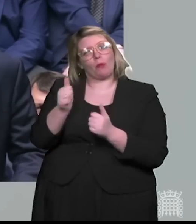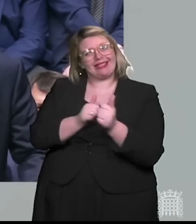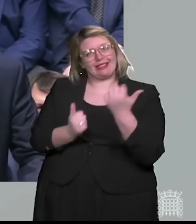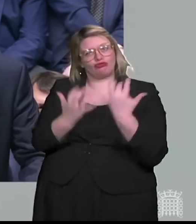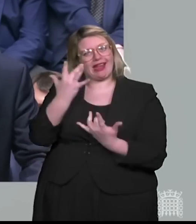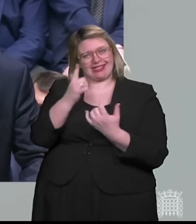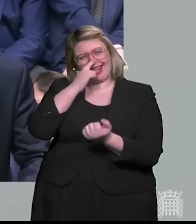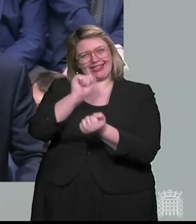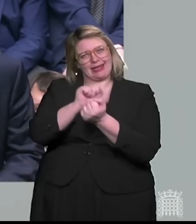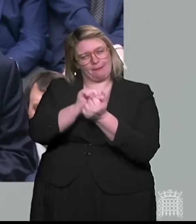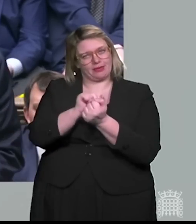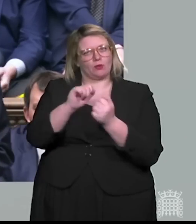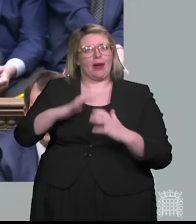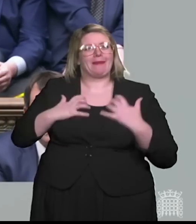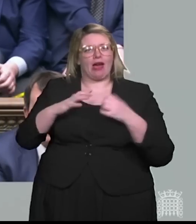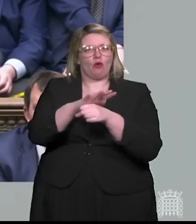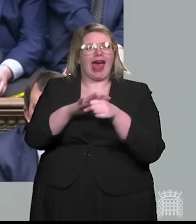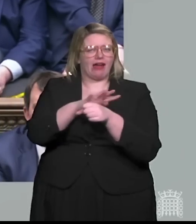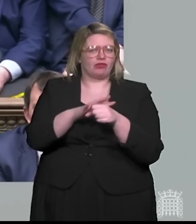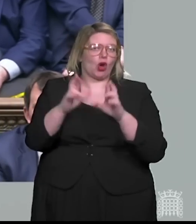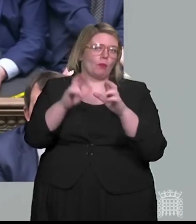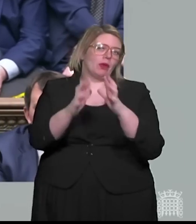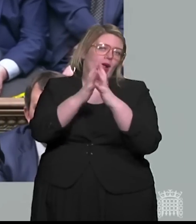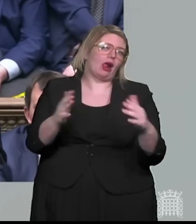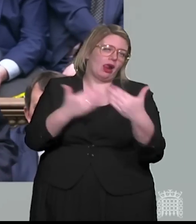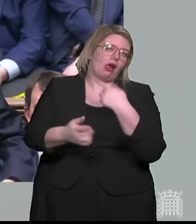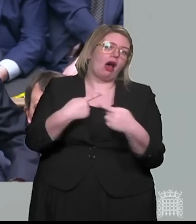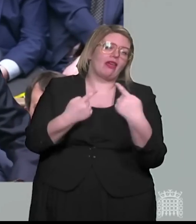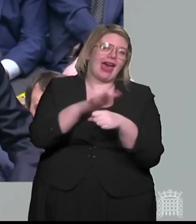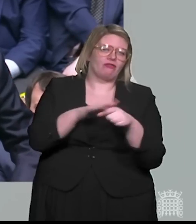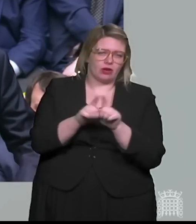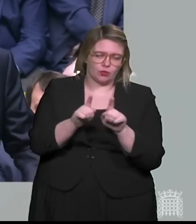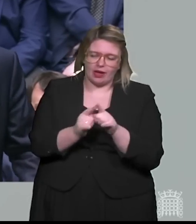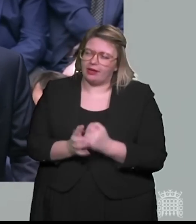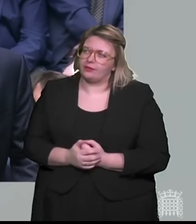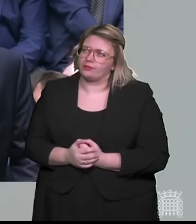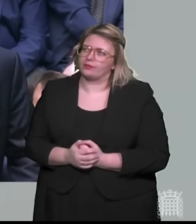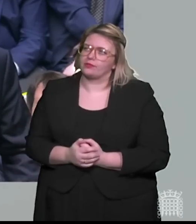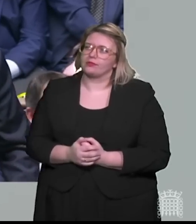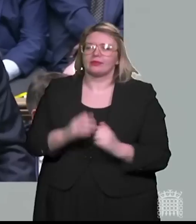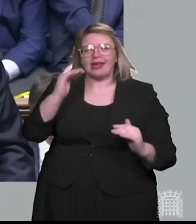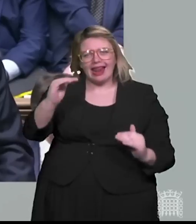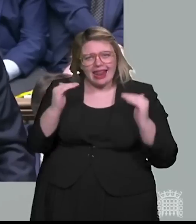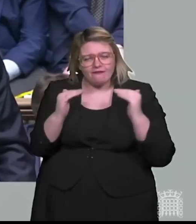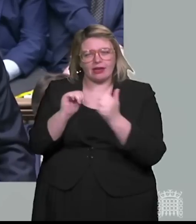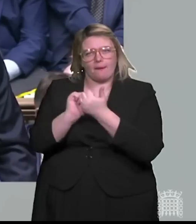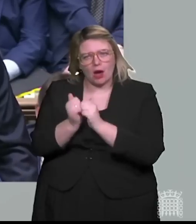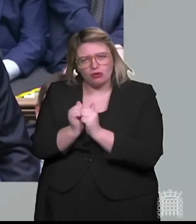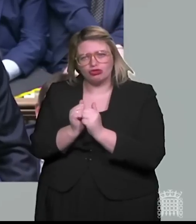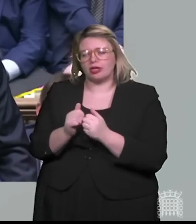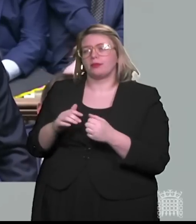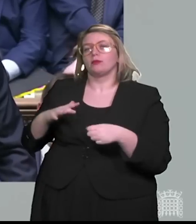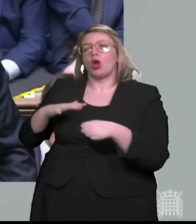I also hope to expand to other areas. Investment zones, regeneration projects, levelling up partnerships,